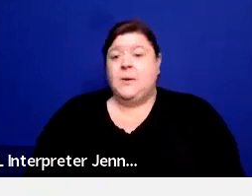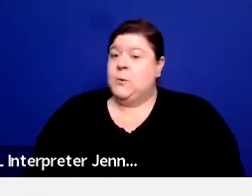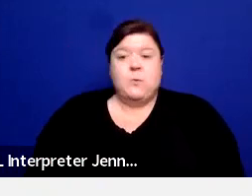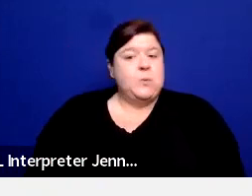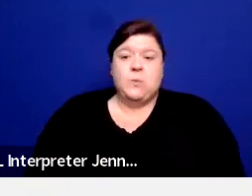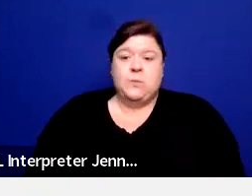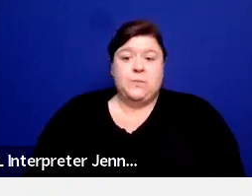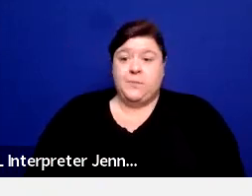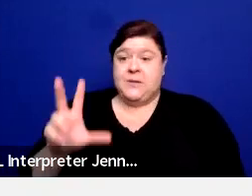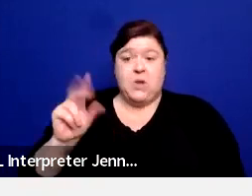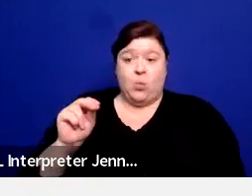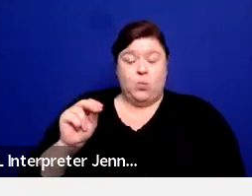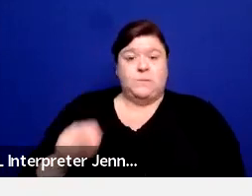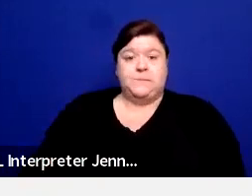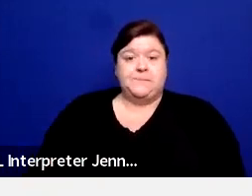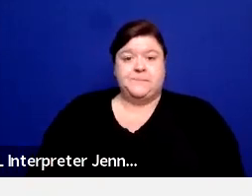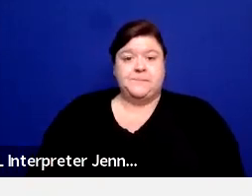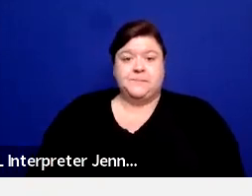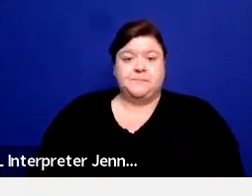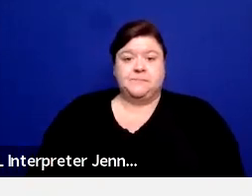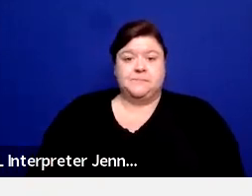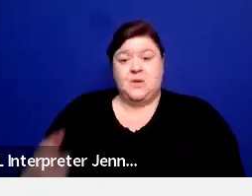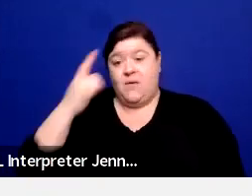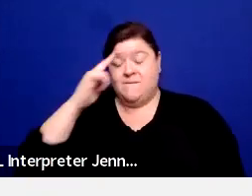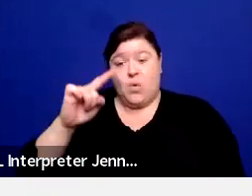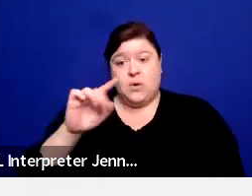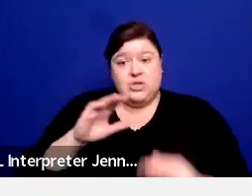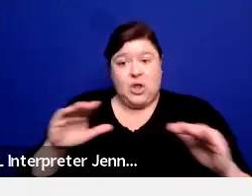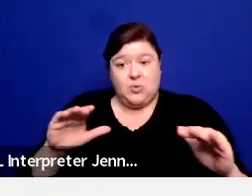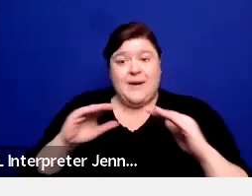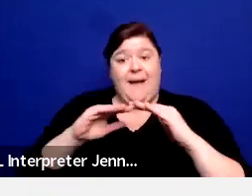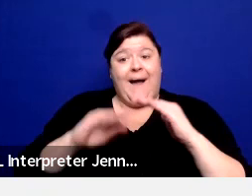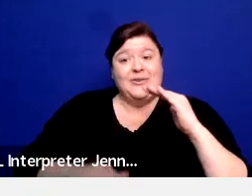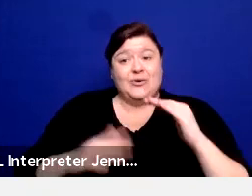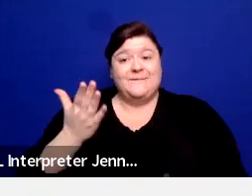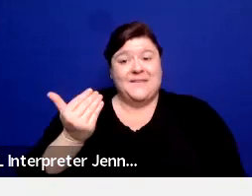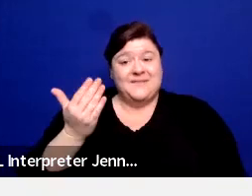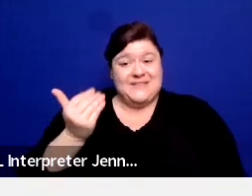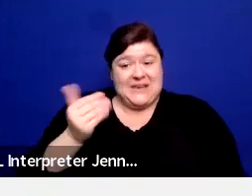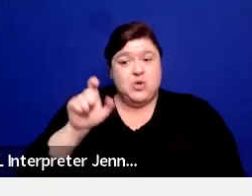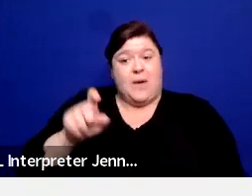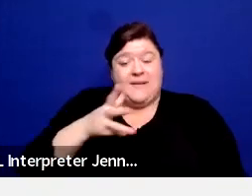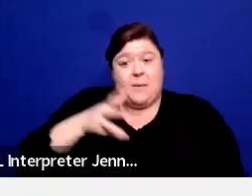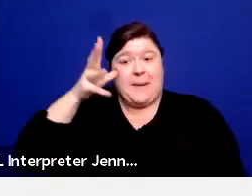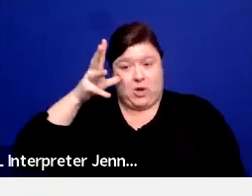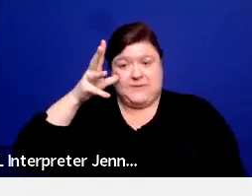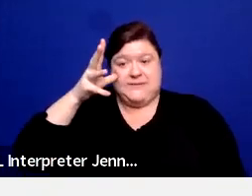No, for children under the age of 15, you have to have a parent or guardian's